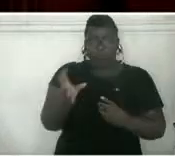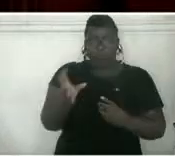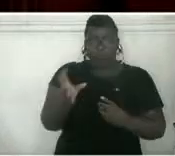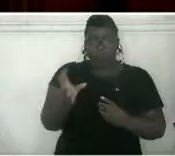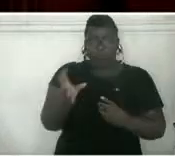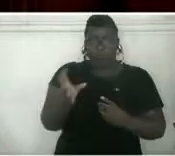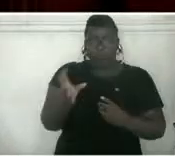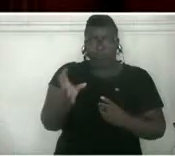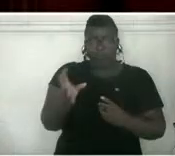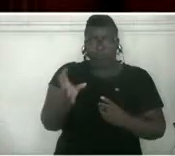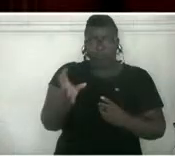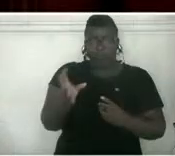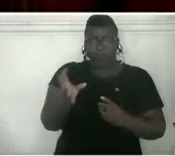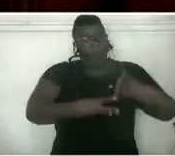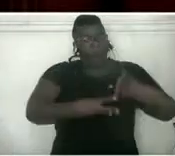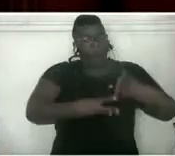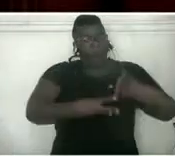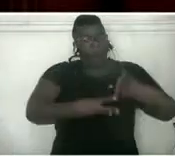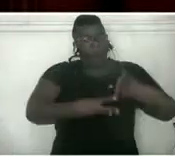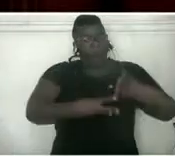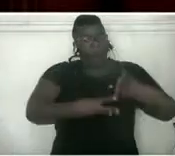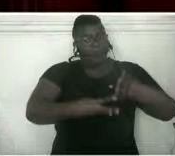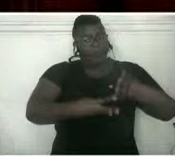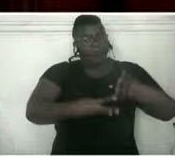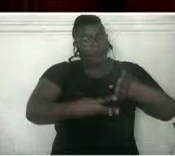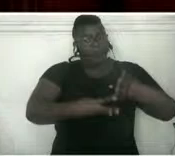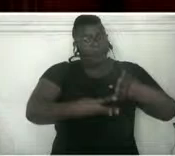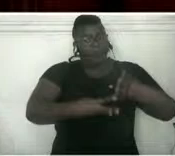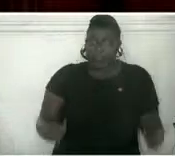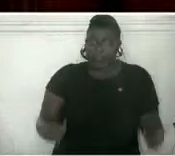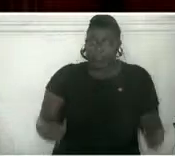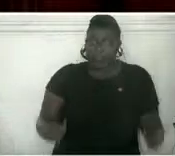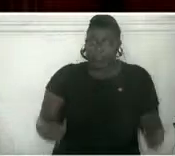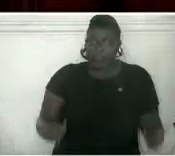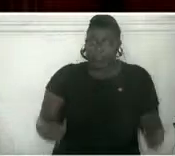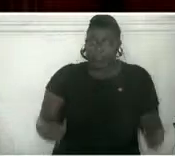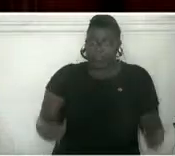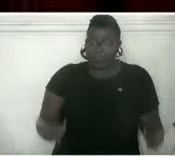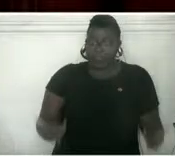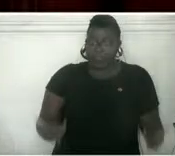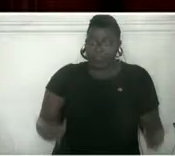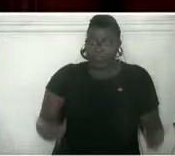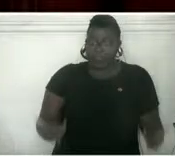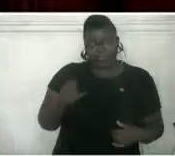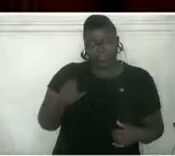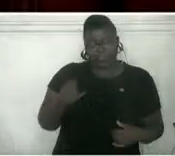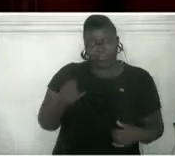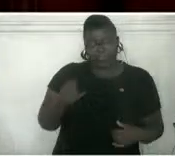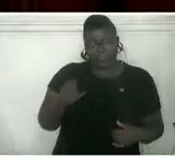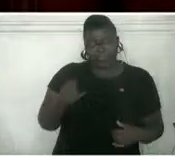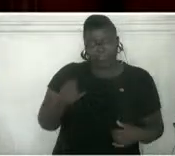such demonstrable vigor. Let us get into just a hint of this